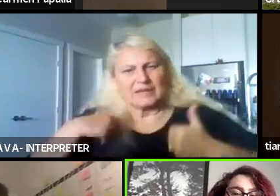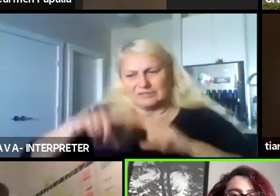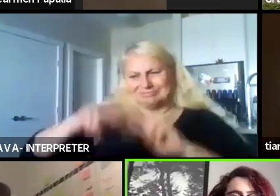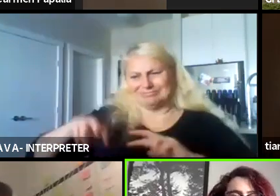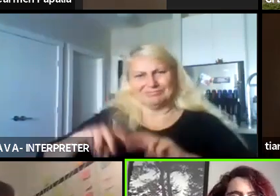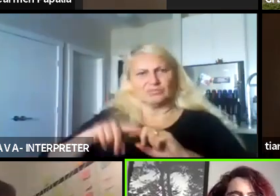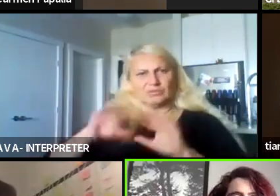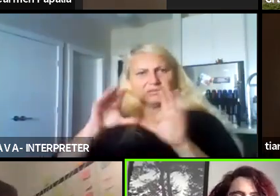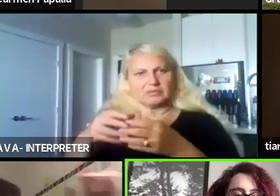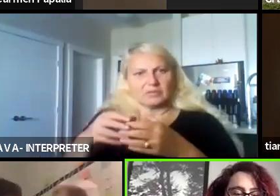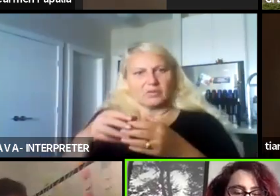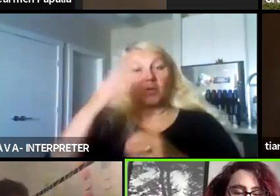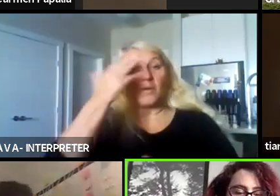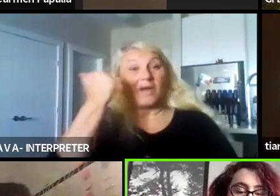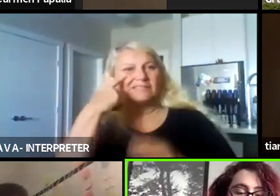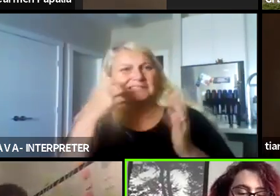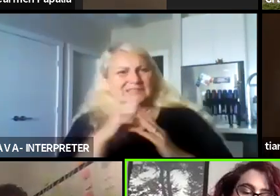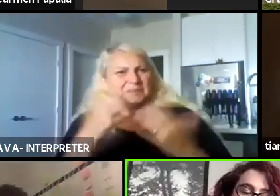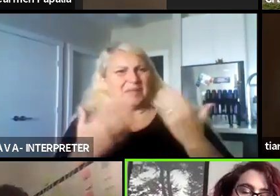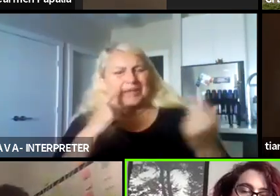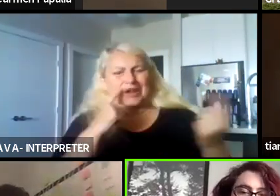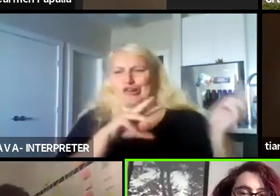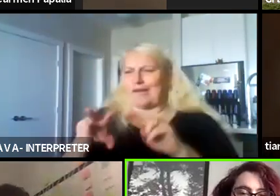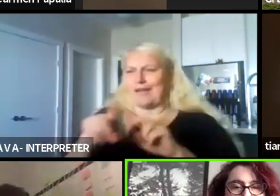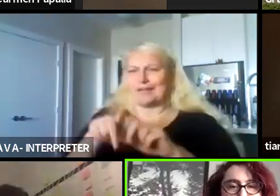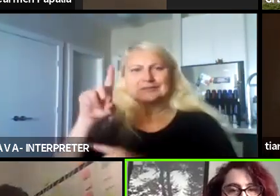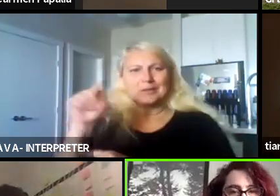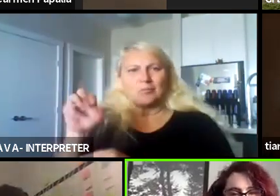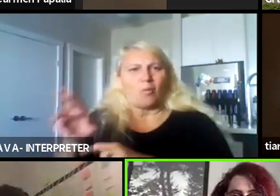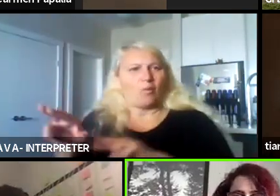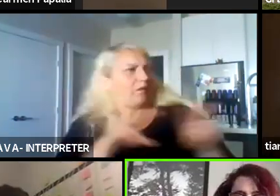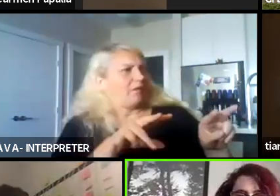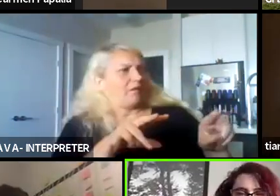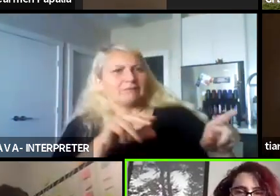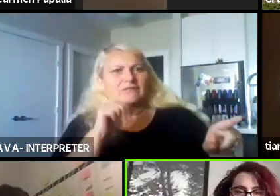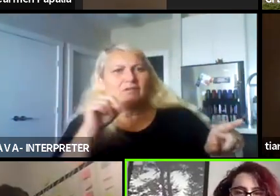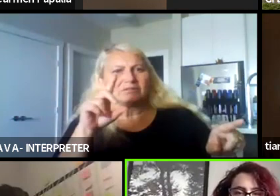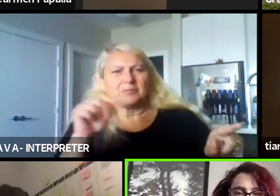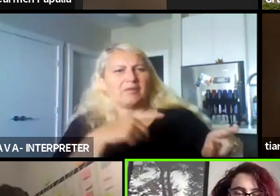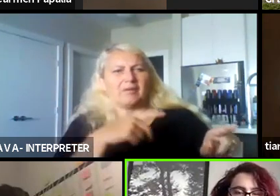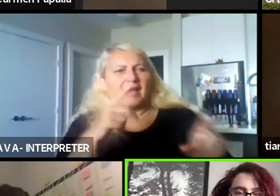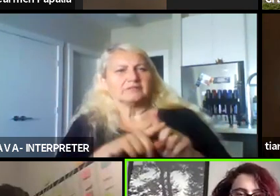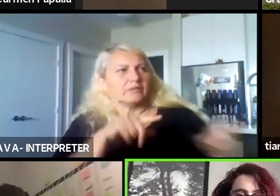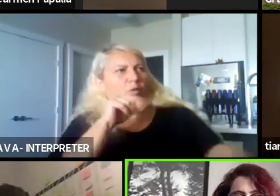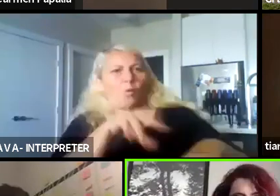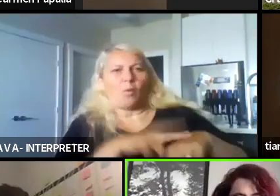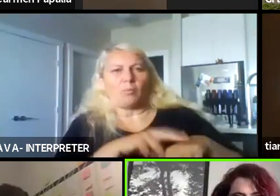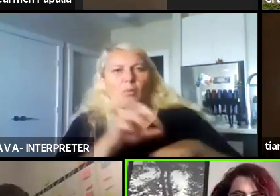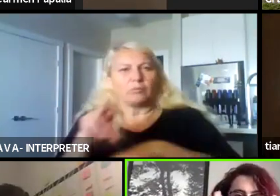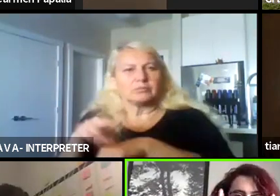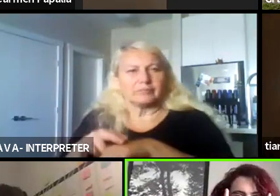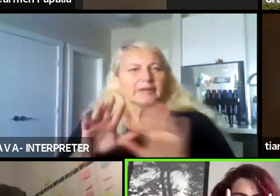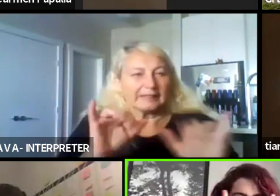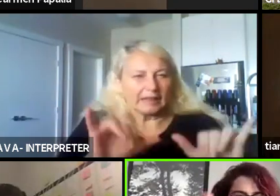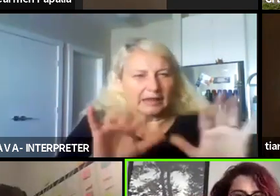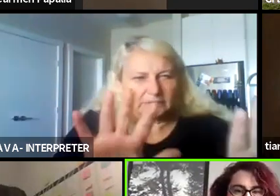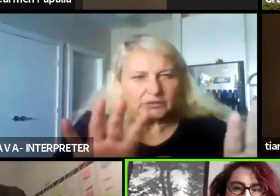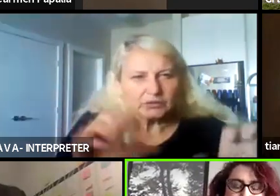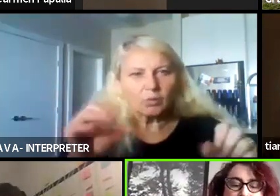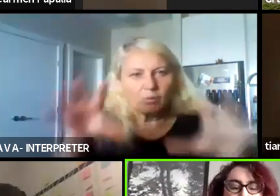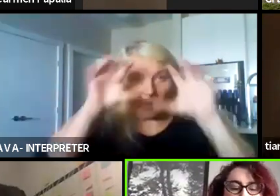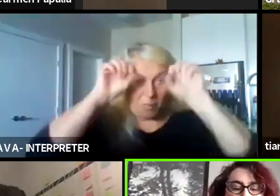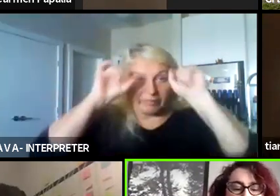targeting disabled folks for non-normativity possible. But also there's a lot of entry points for movement. So I wanna hold both of those things together as we do